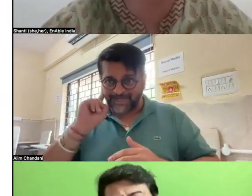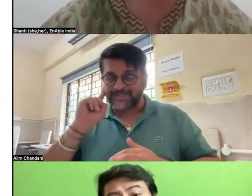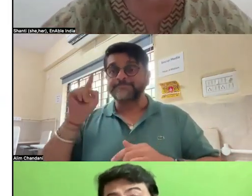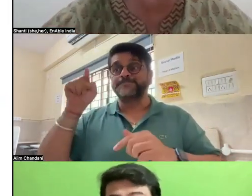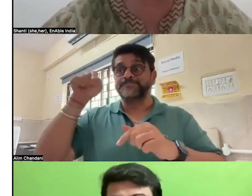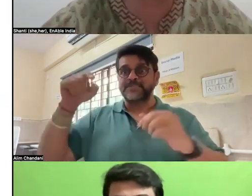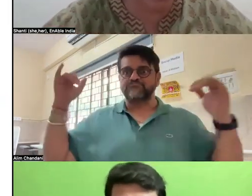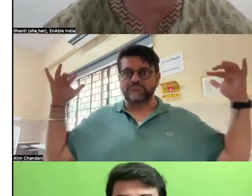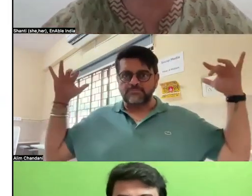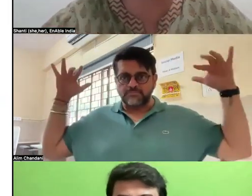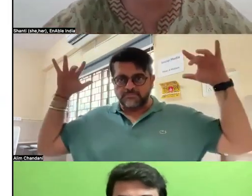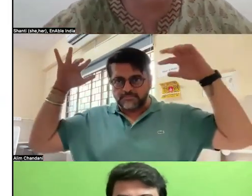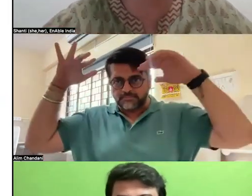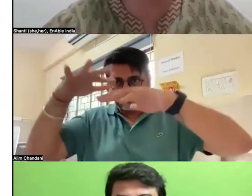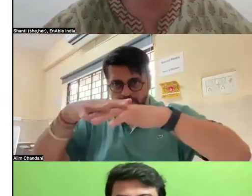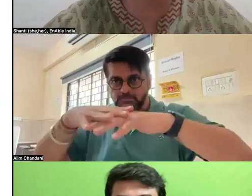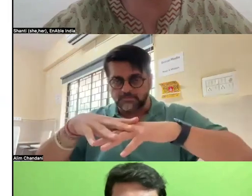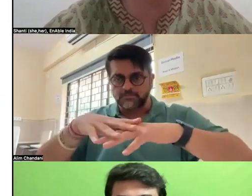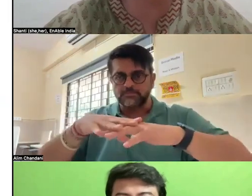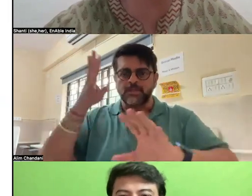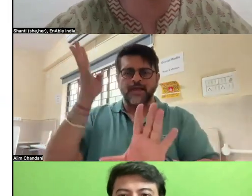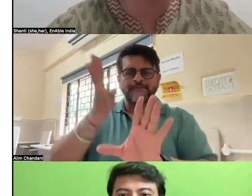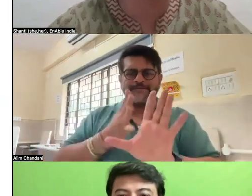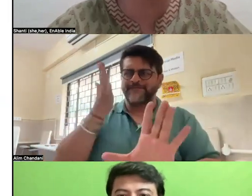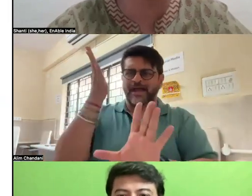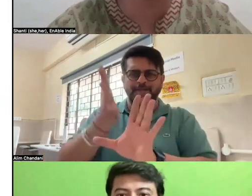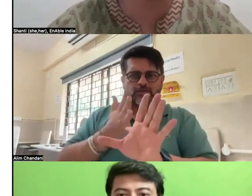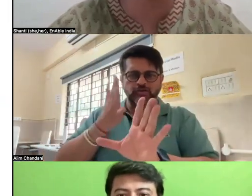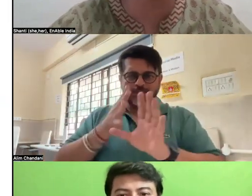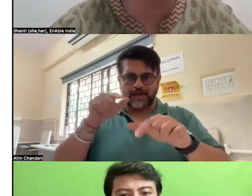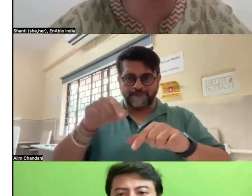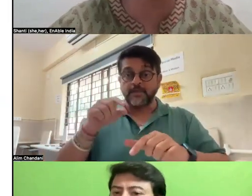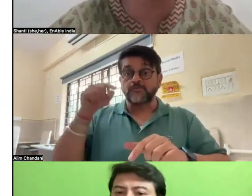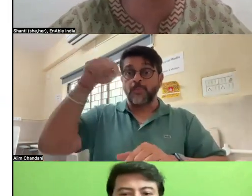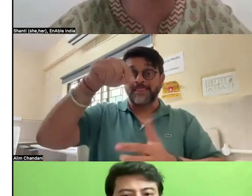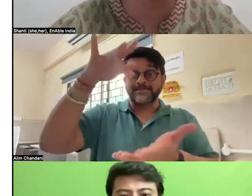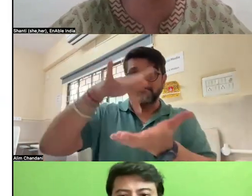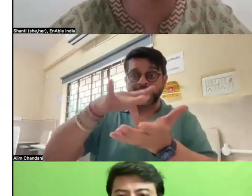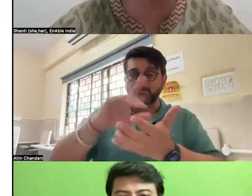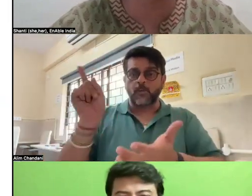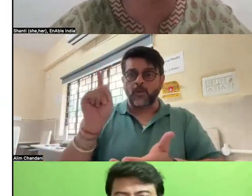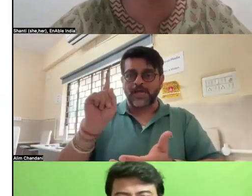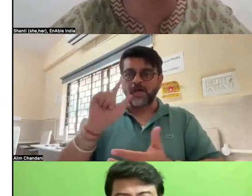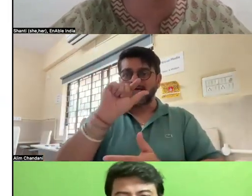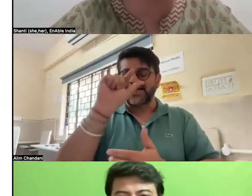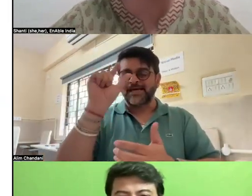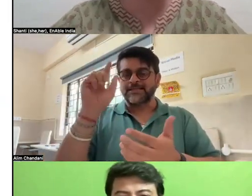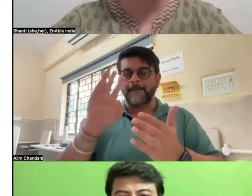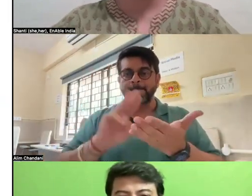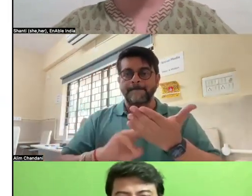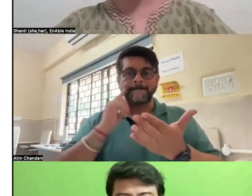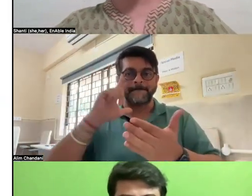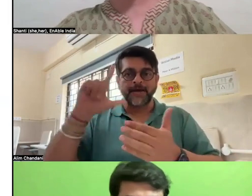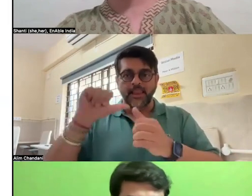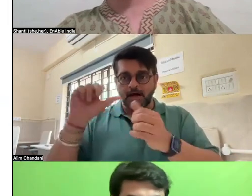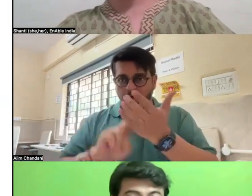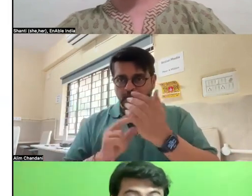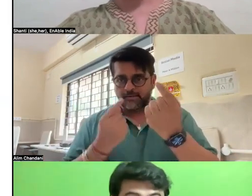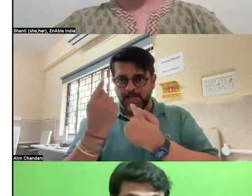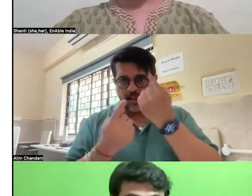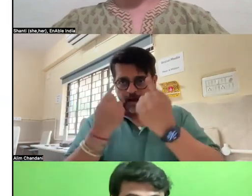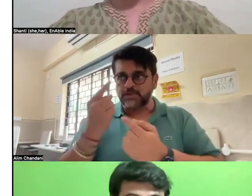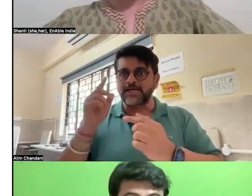Educators for the Deaf. Yeah, that is the full form, ICED. They all, every 5 years, have this meeting. And this is